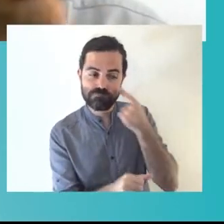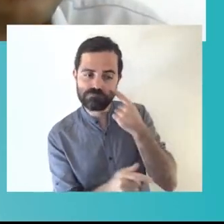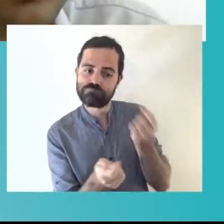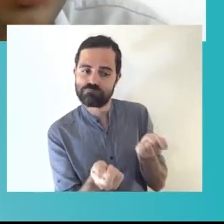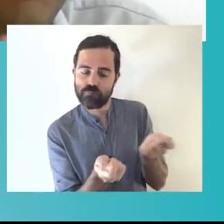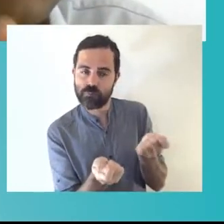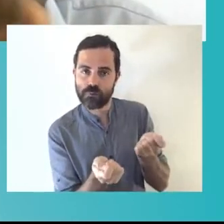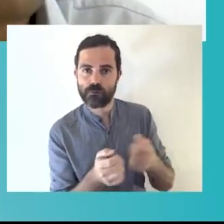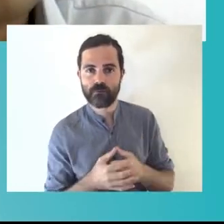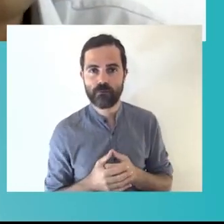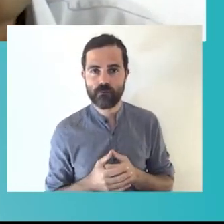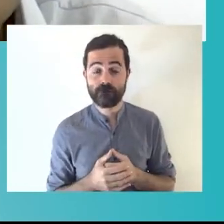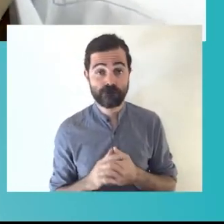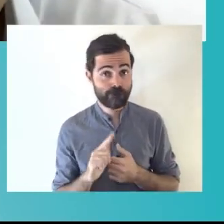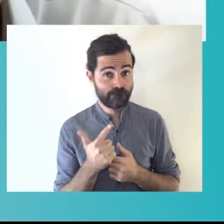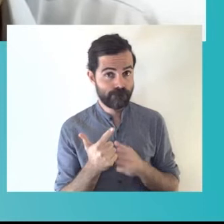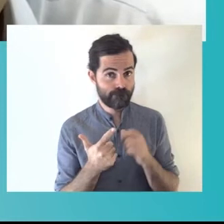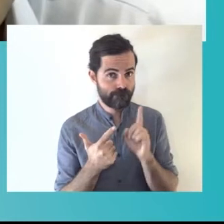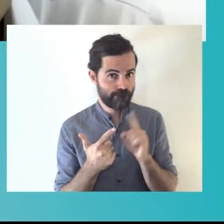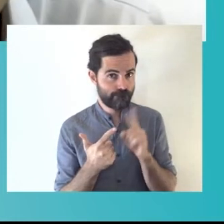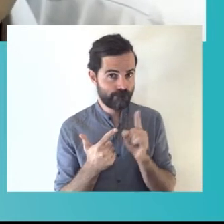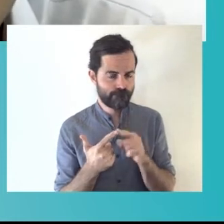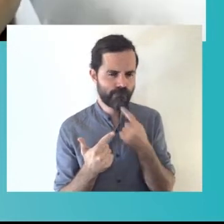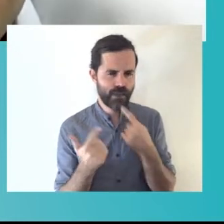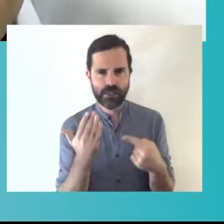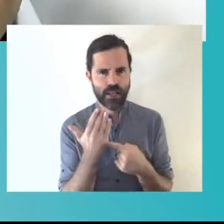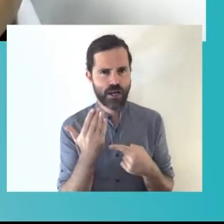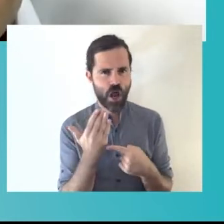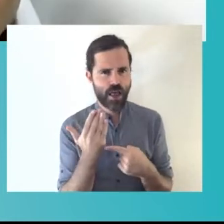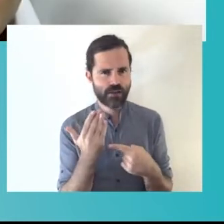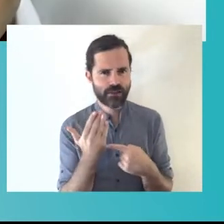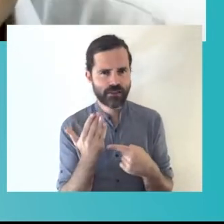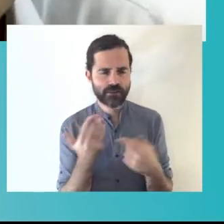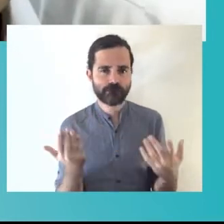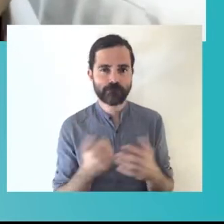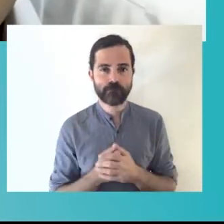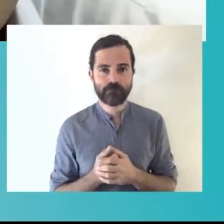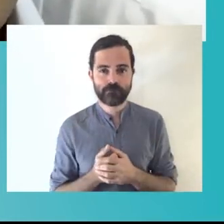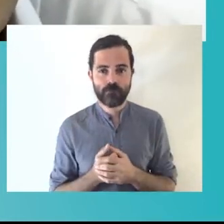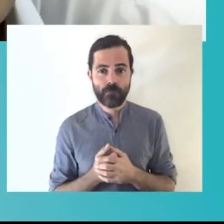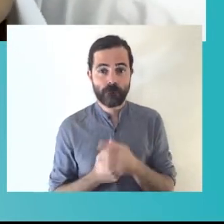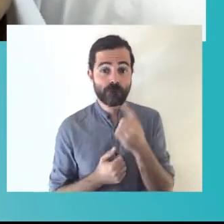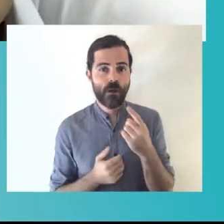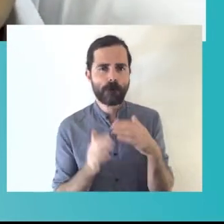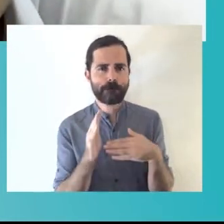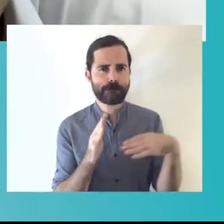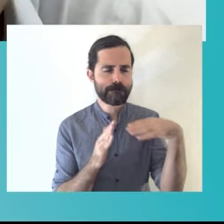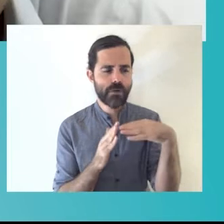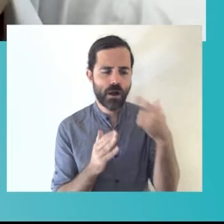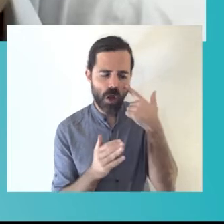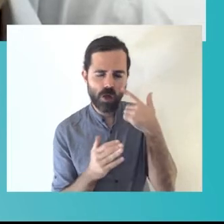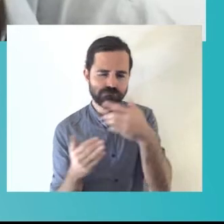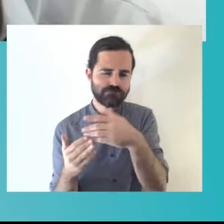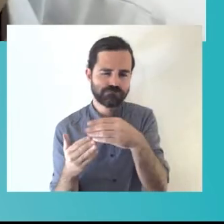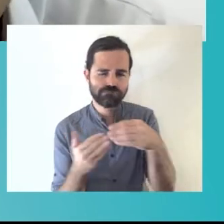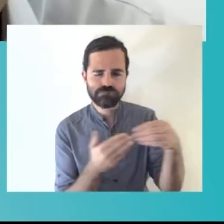our monitoring and much more proactive. Number two is how we use technology. Of the more than 8 million that we've raised for the last